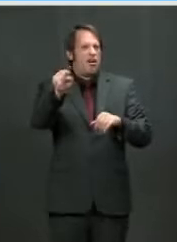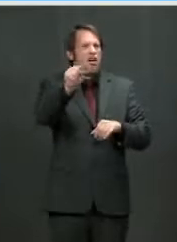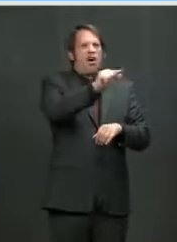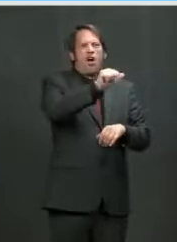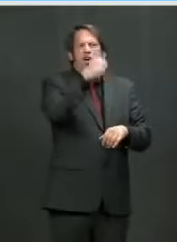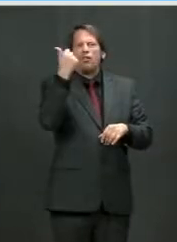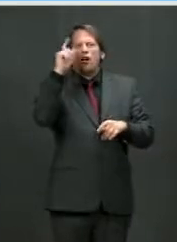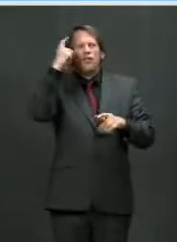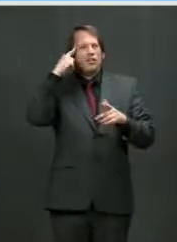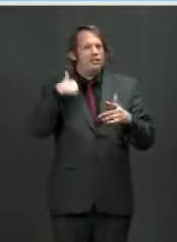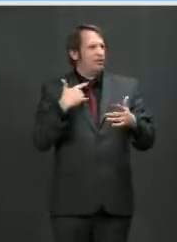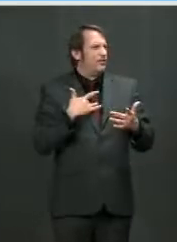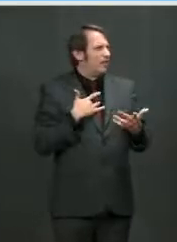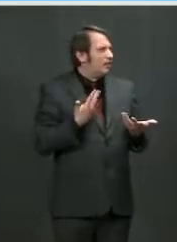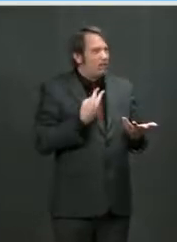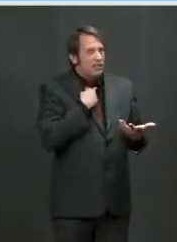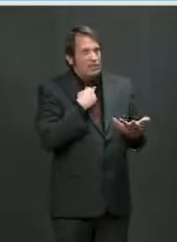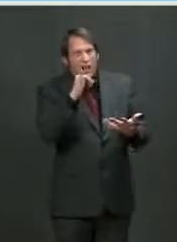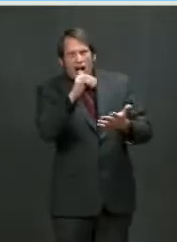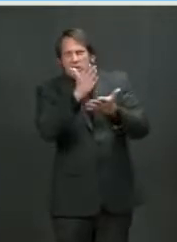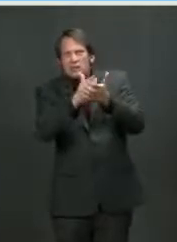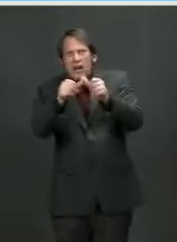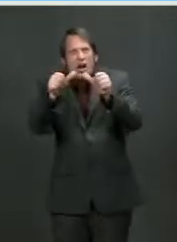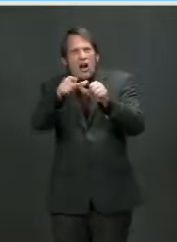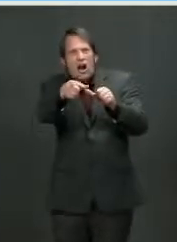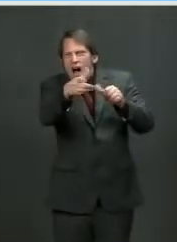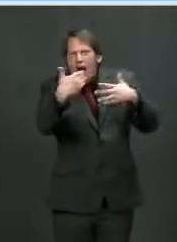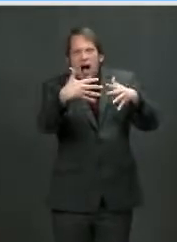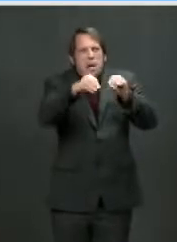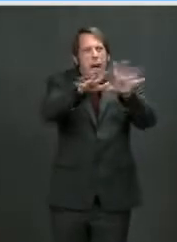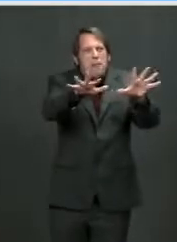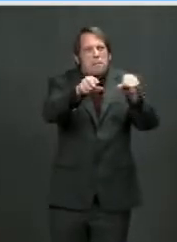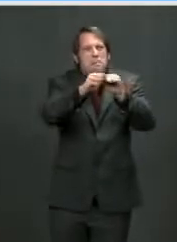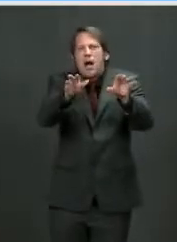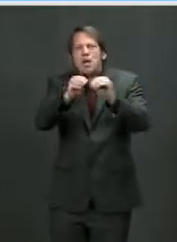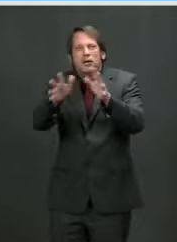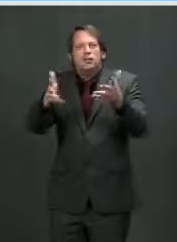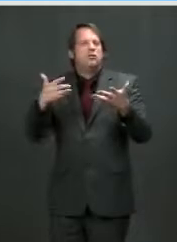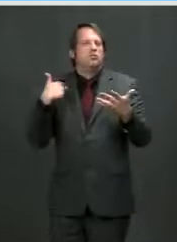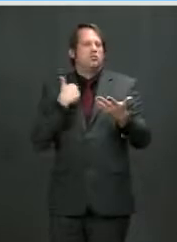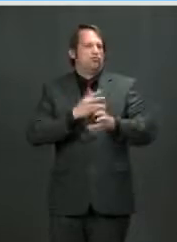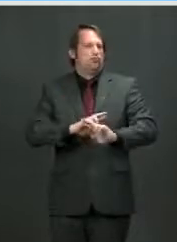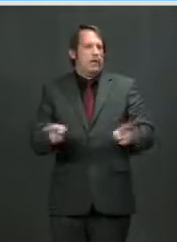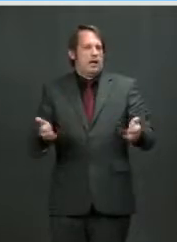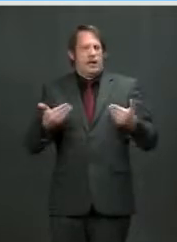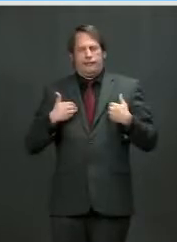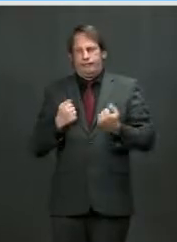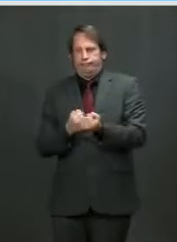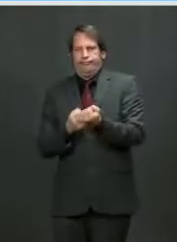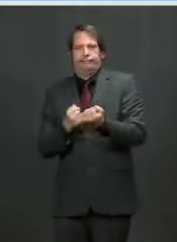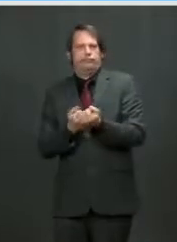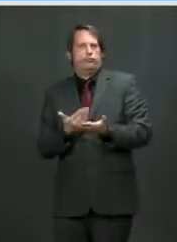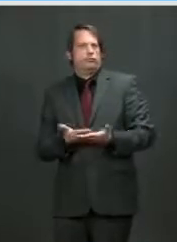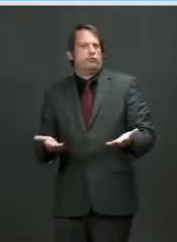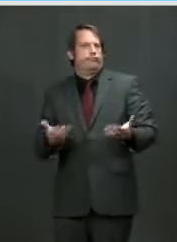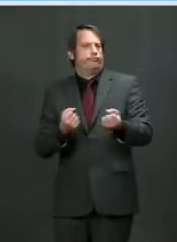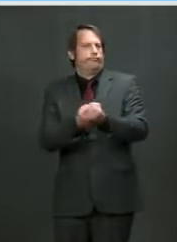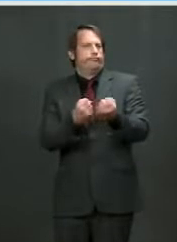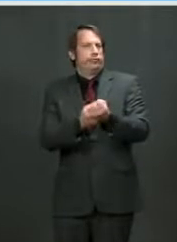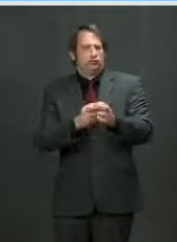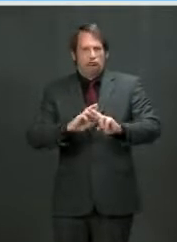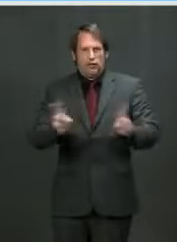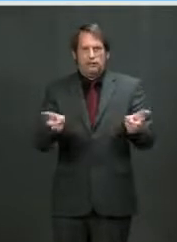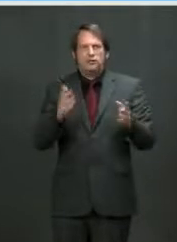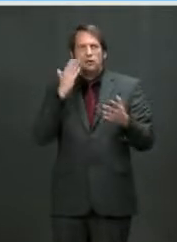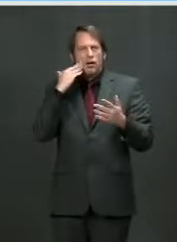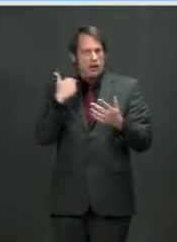situation. And nothing is off the table in those conversations in terms of the kind of support that we can provide, and we'll keep all options open as